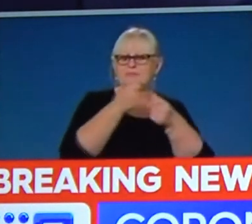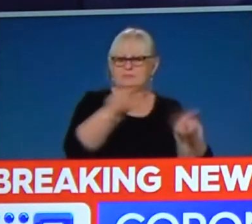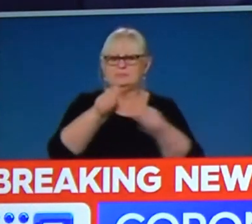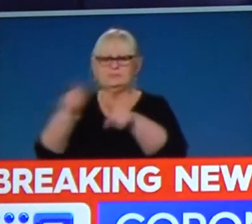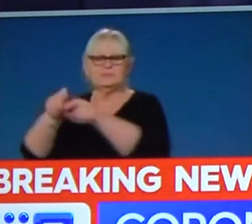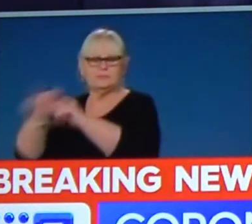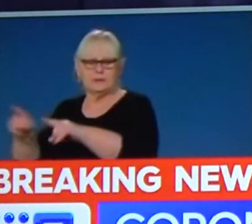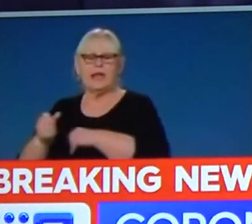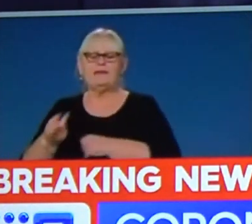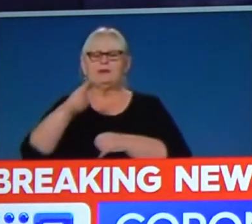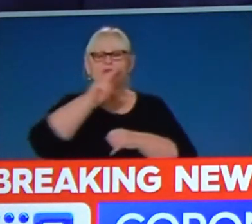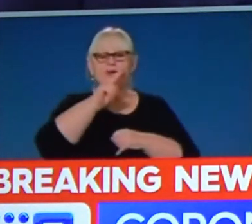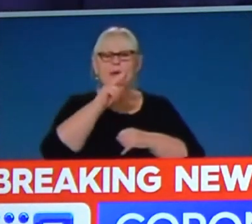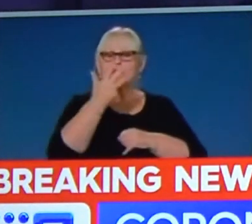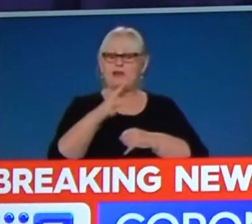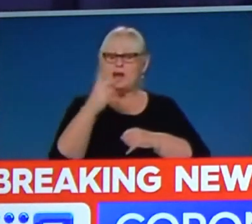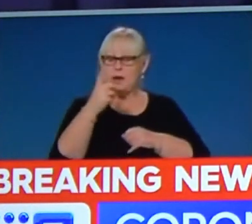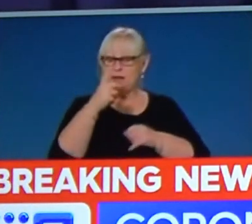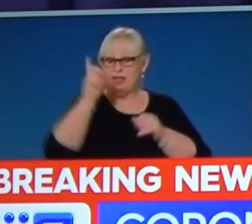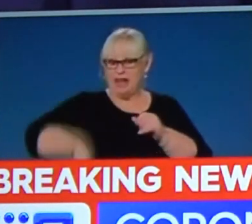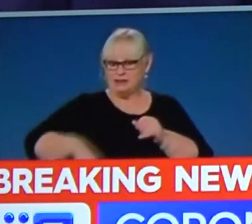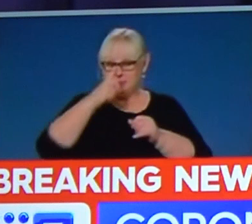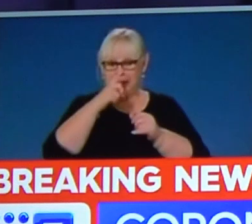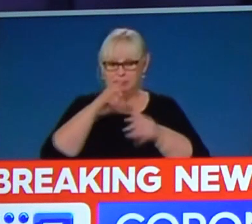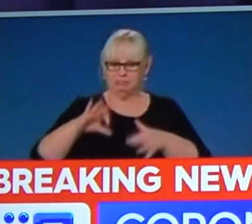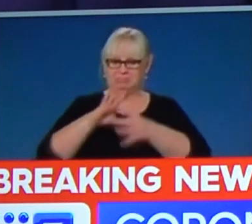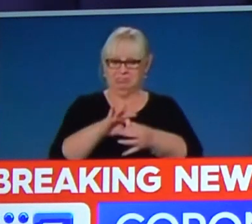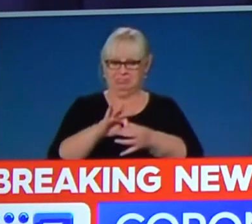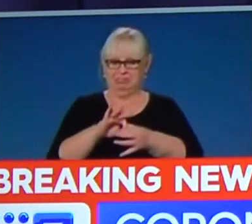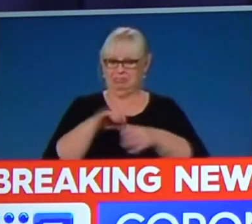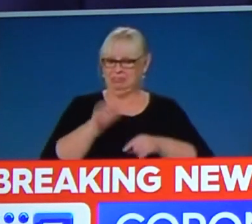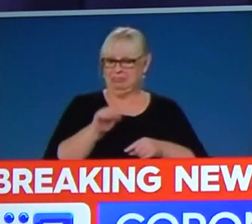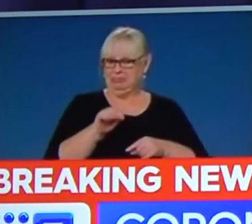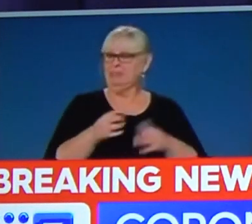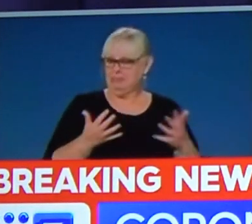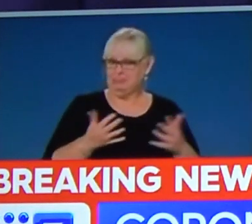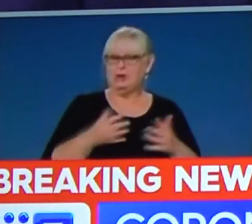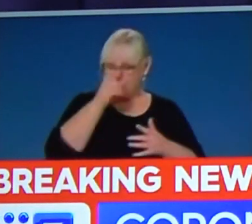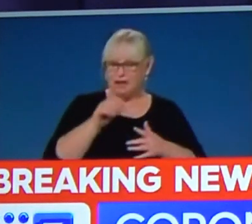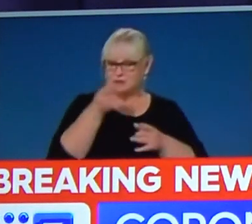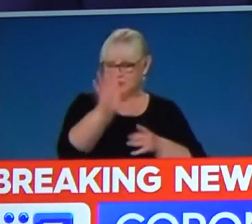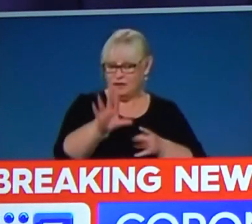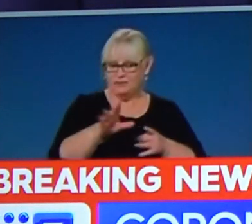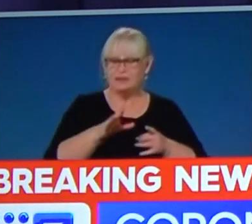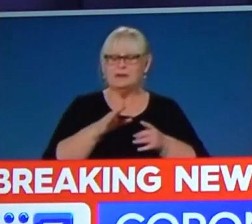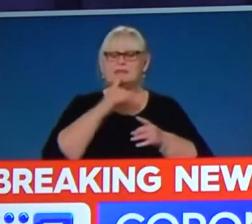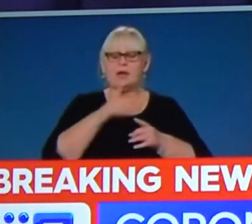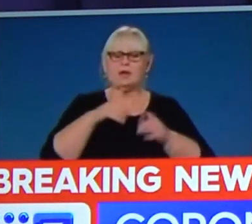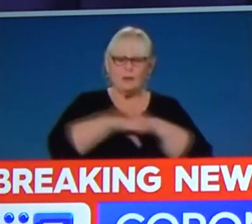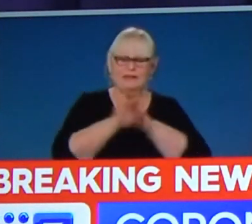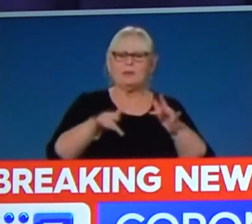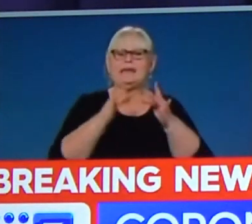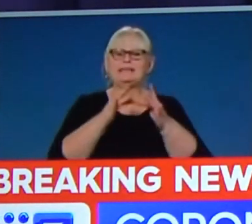had 291,000 people go onto that arrangement, and you can get on there by entering into your